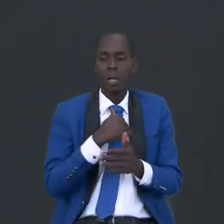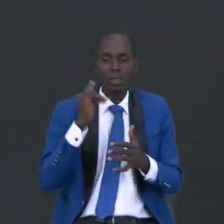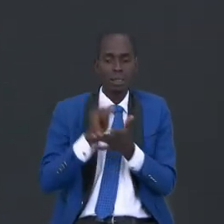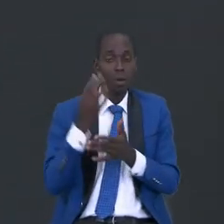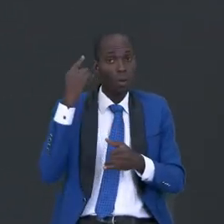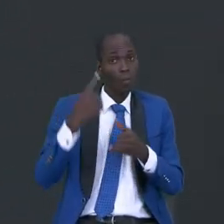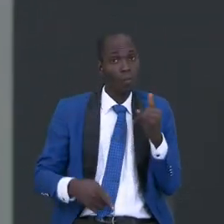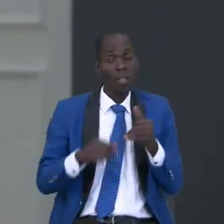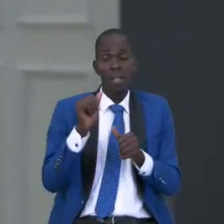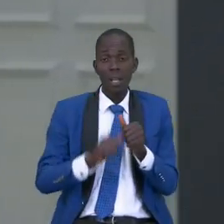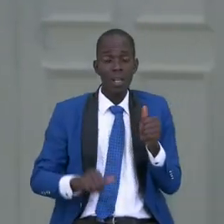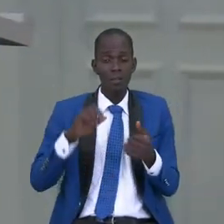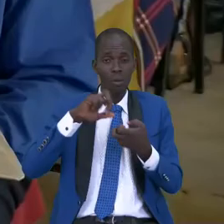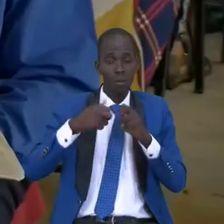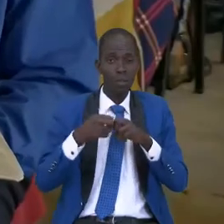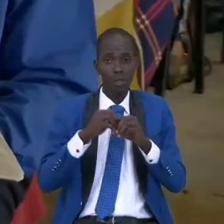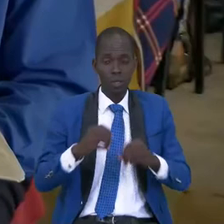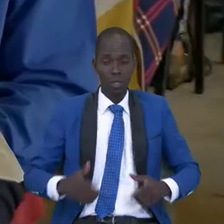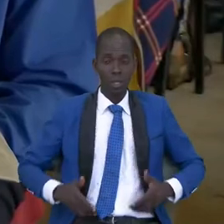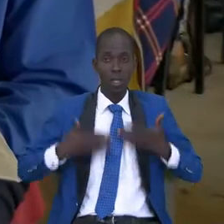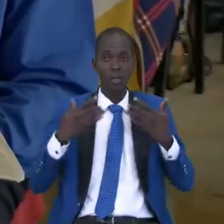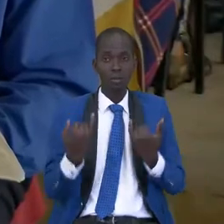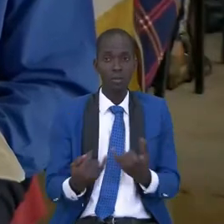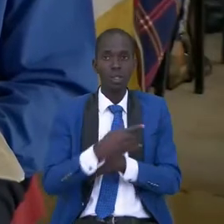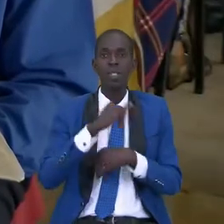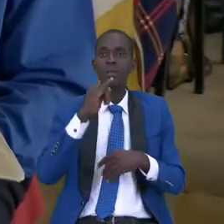today, final in Jesus' name.